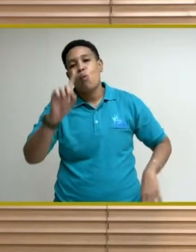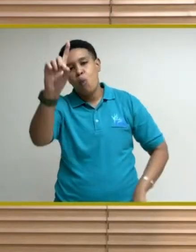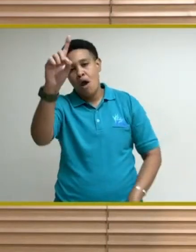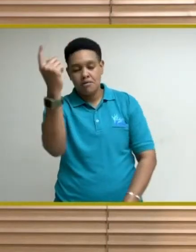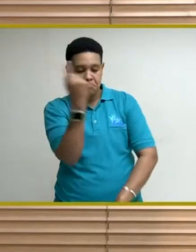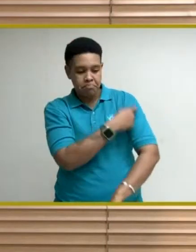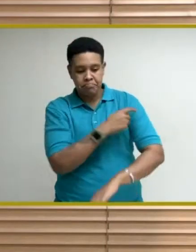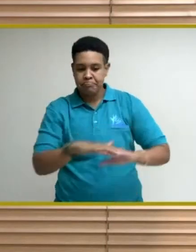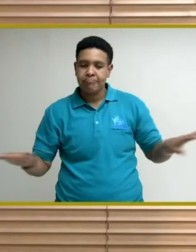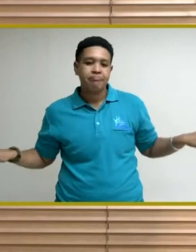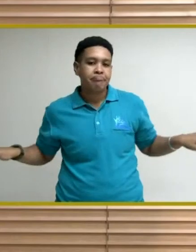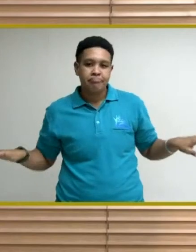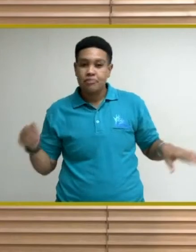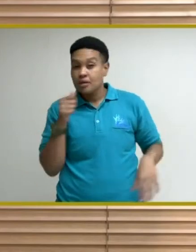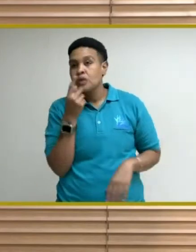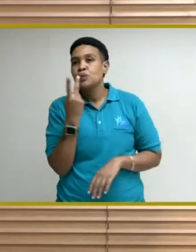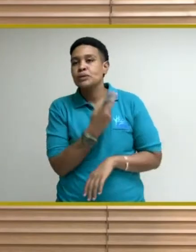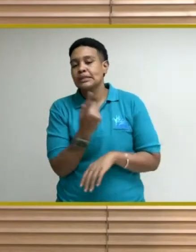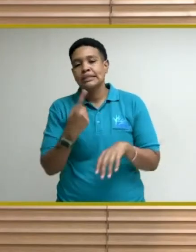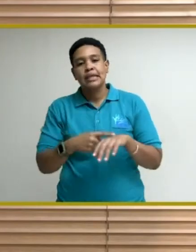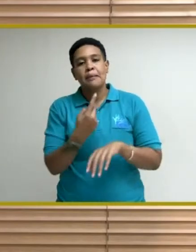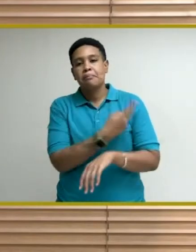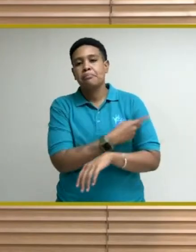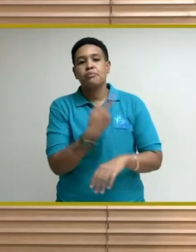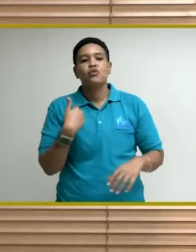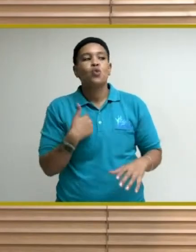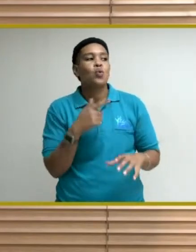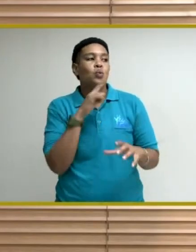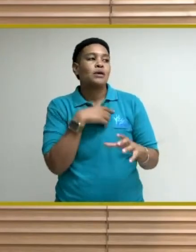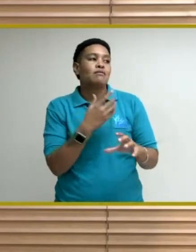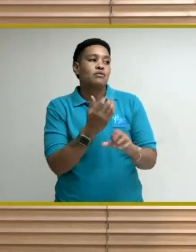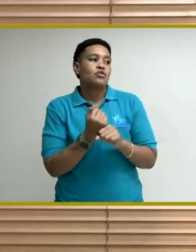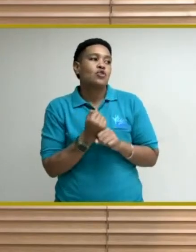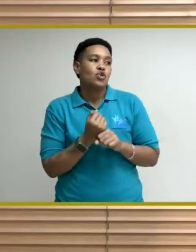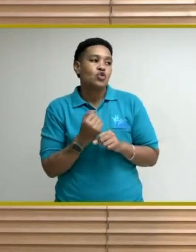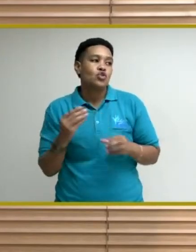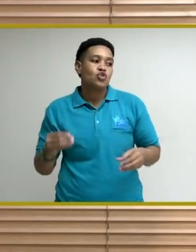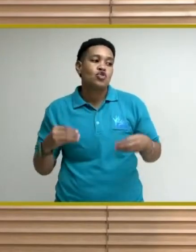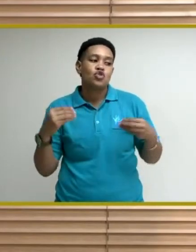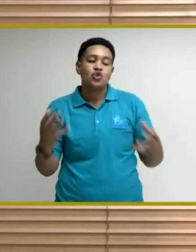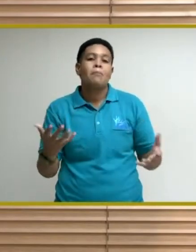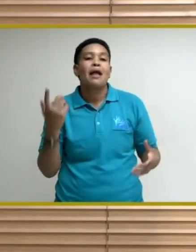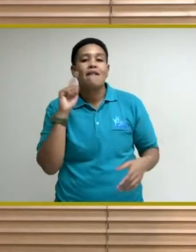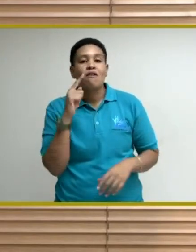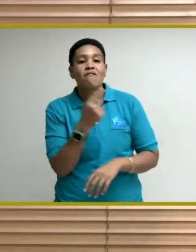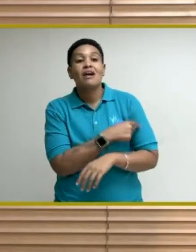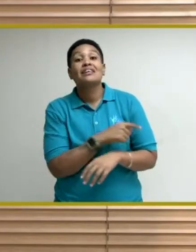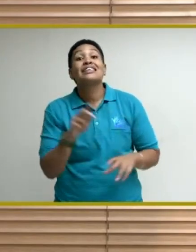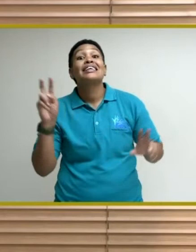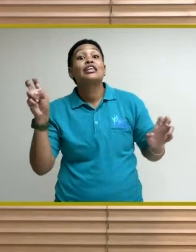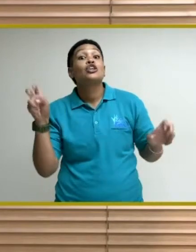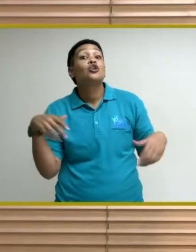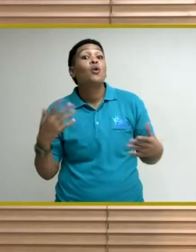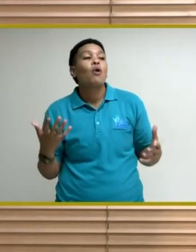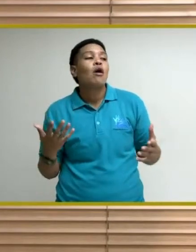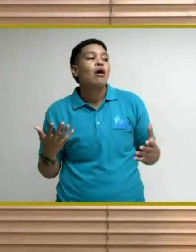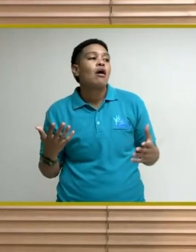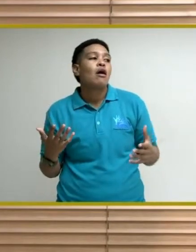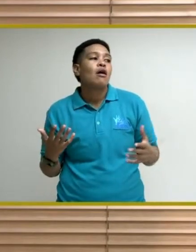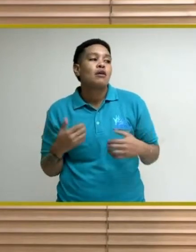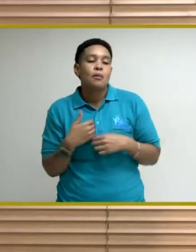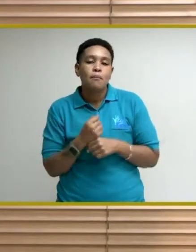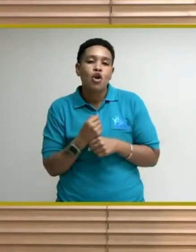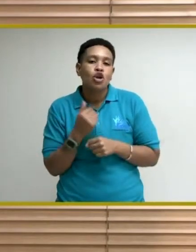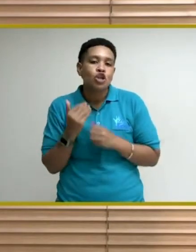vaccine. So, we have secured supplies. The issue now becomes the production